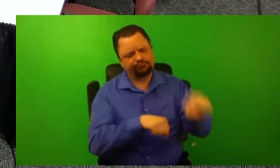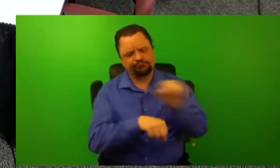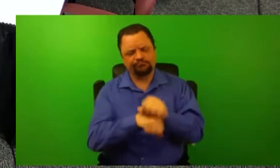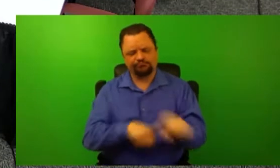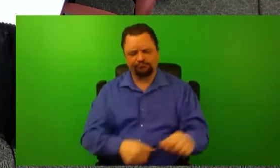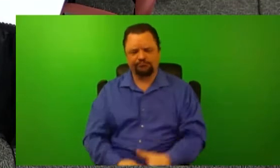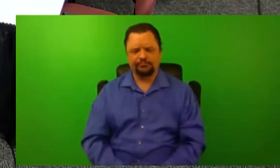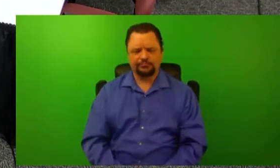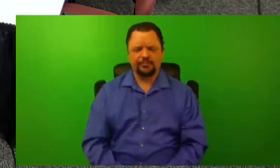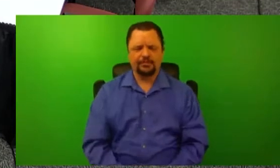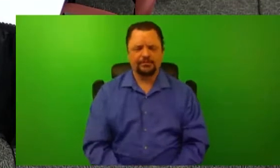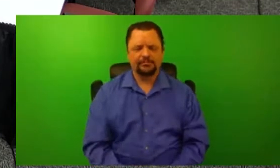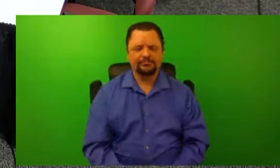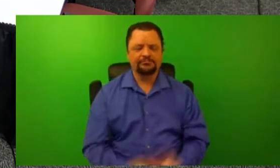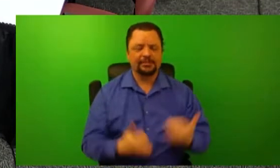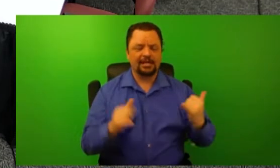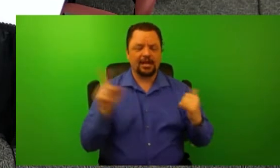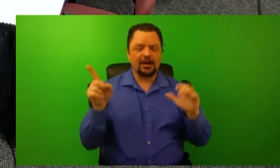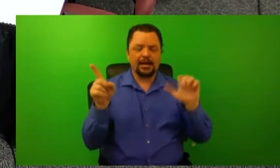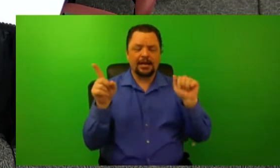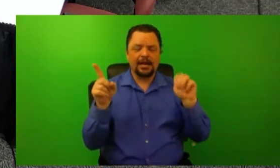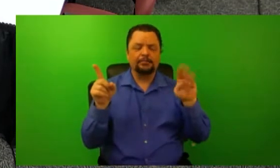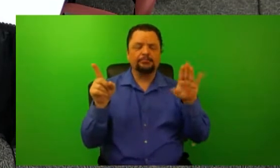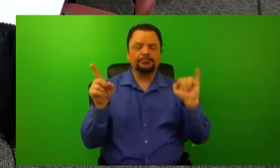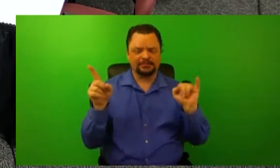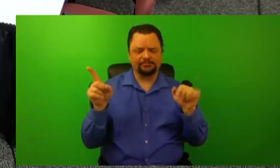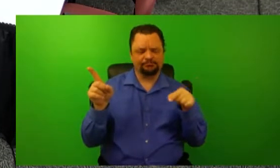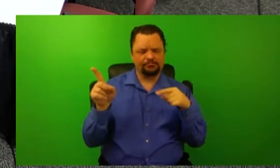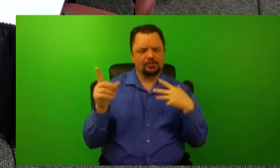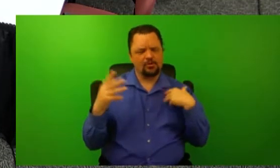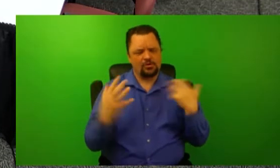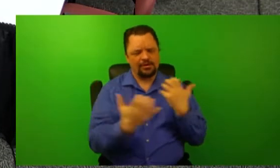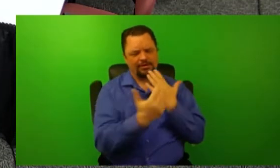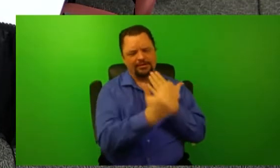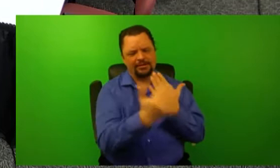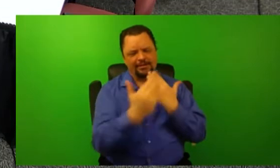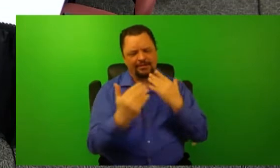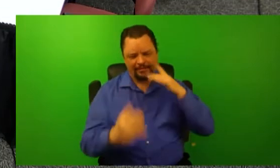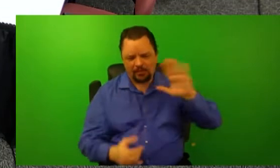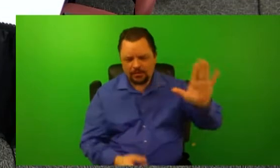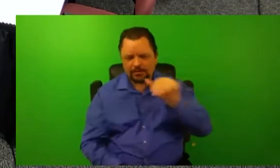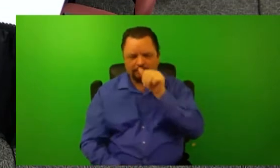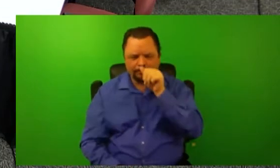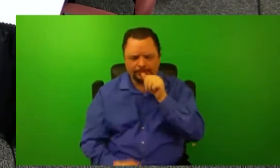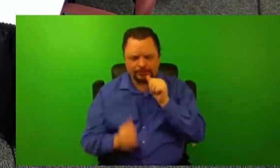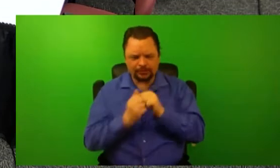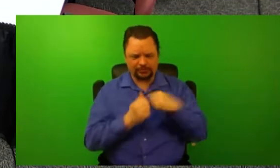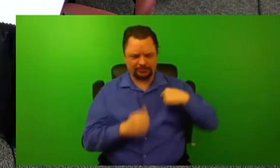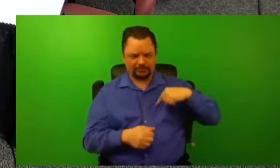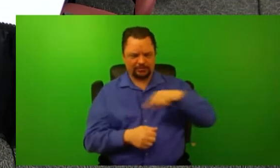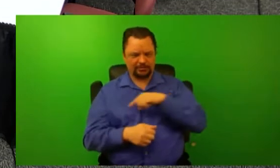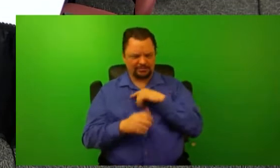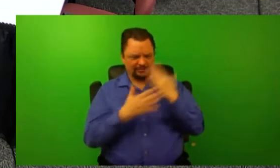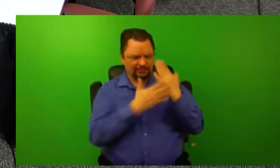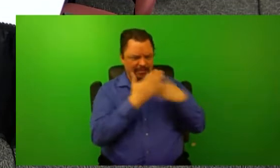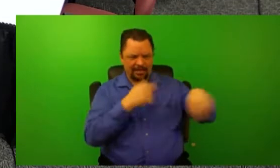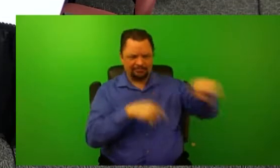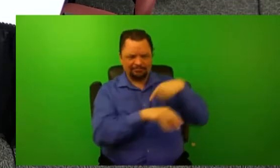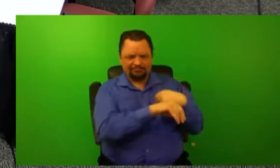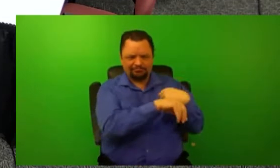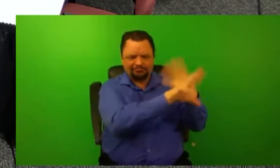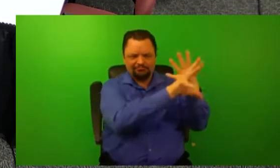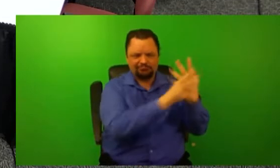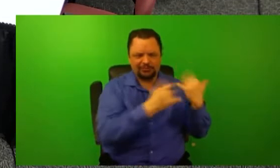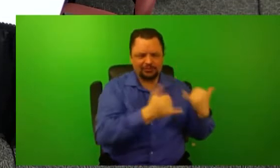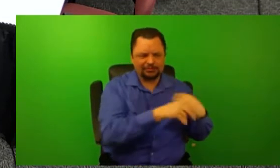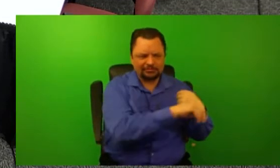Yes, thank you. I just wanted to say thank you for your patience with some of us being remote today. I am home